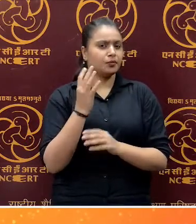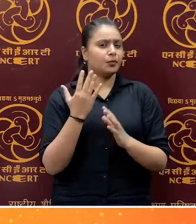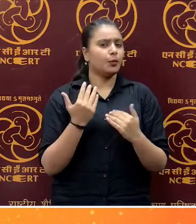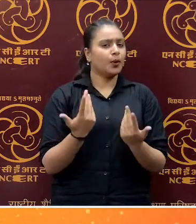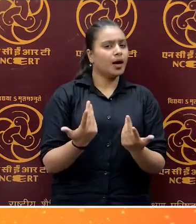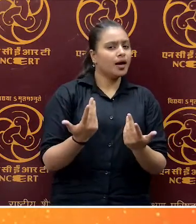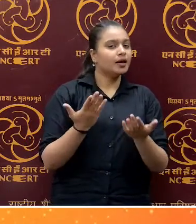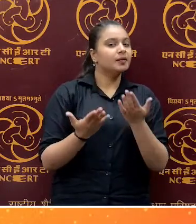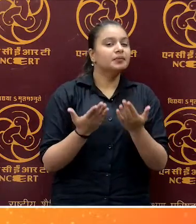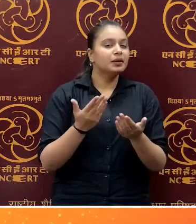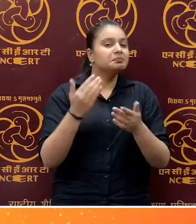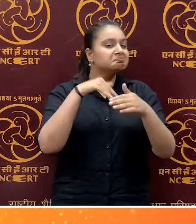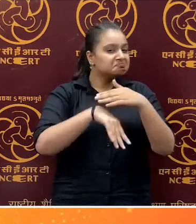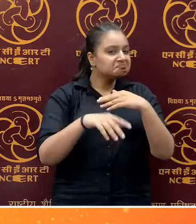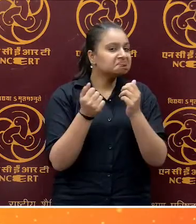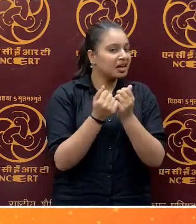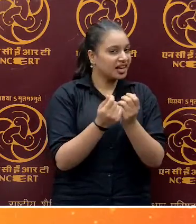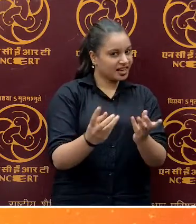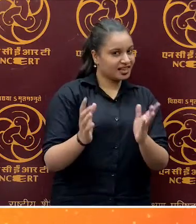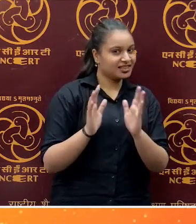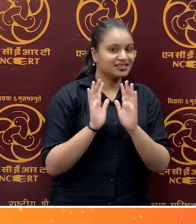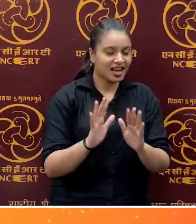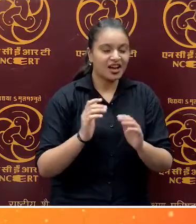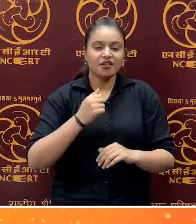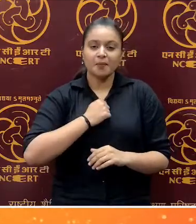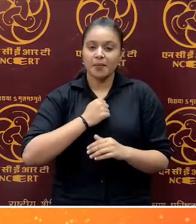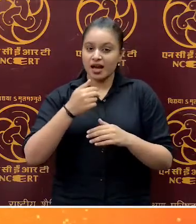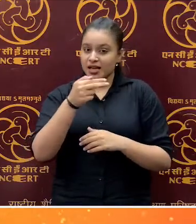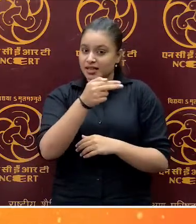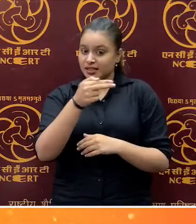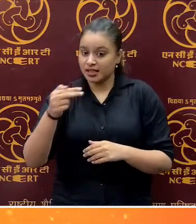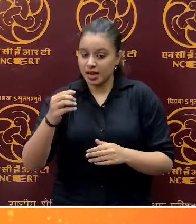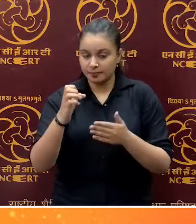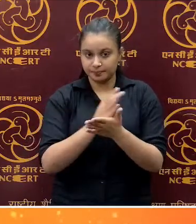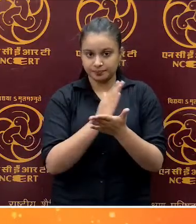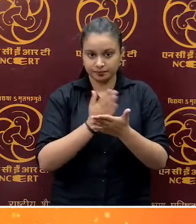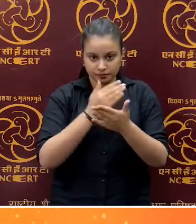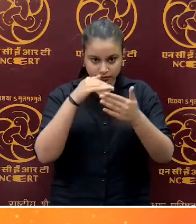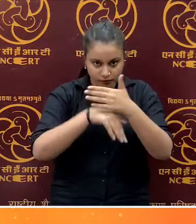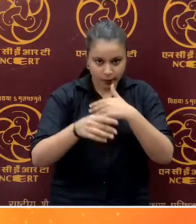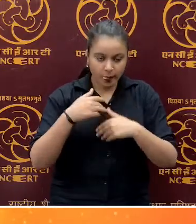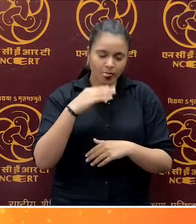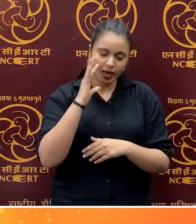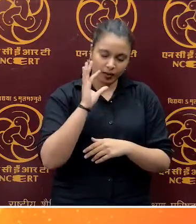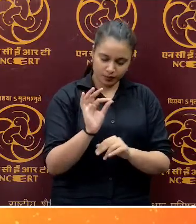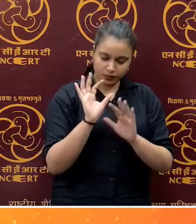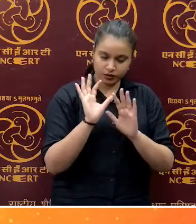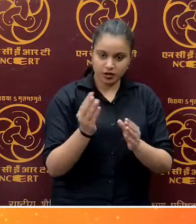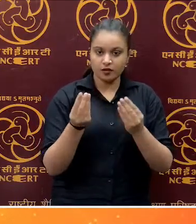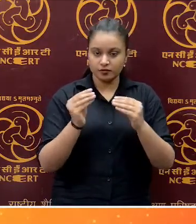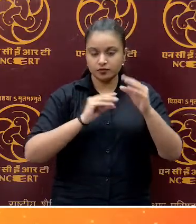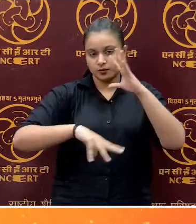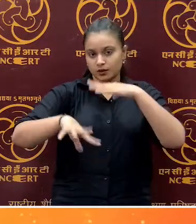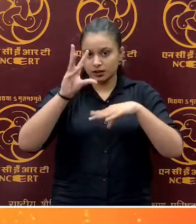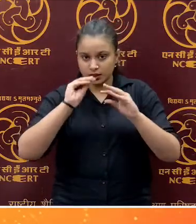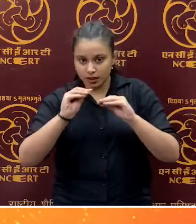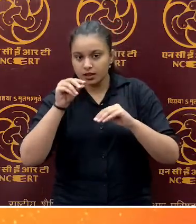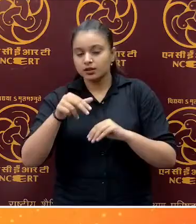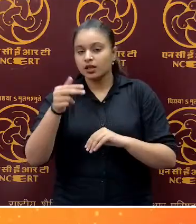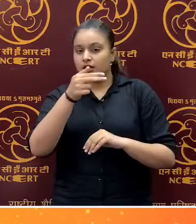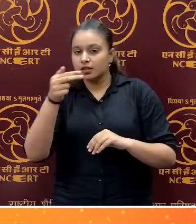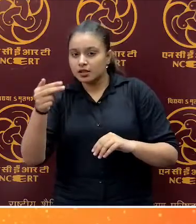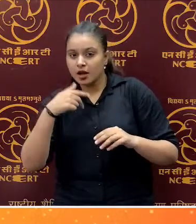there's a lot in your name, and in My Name chapter, there is something important that we are going to learn about our name, how it is a